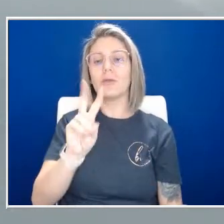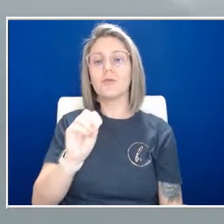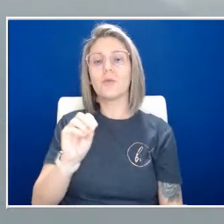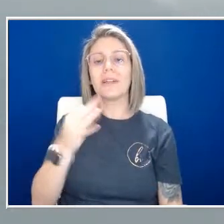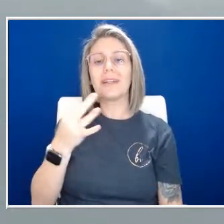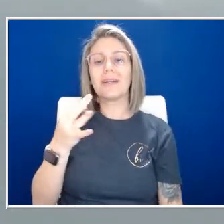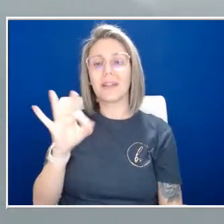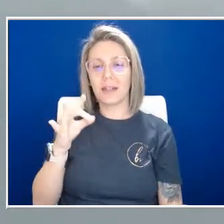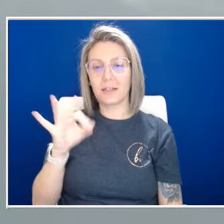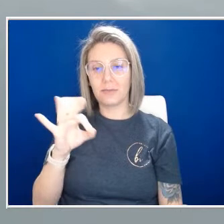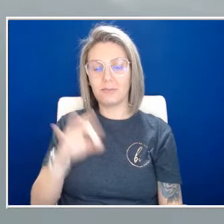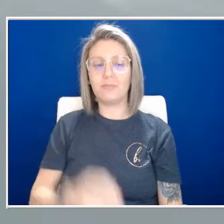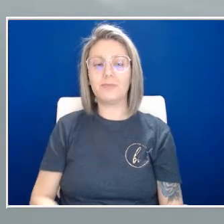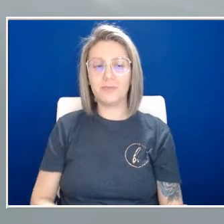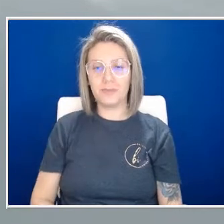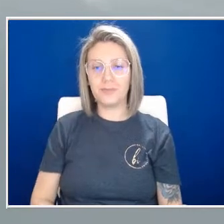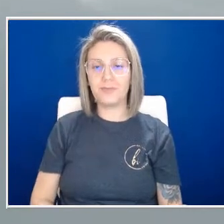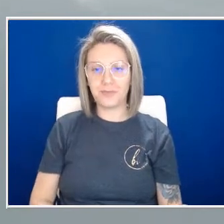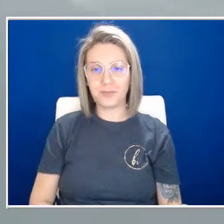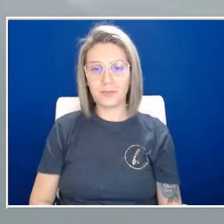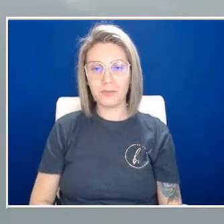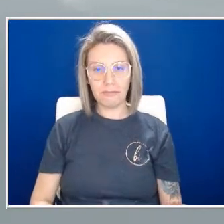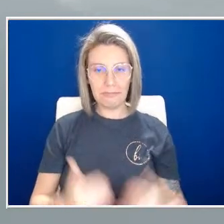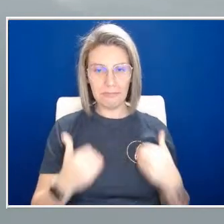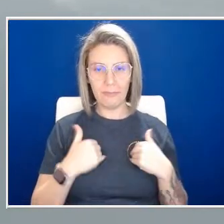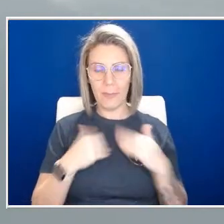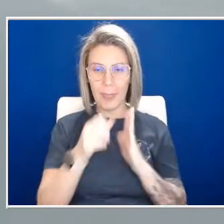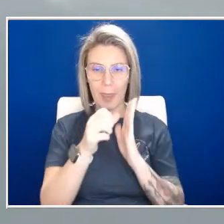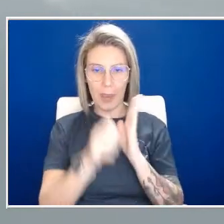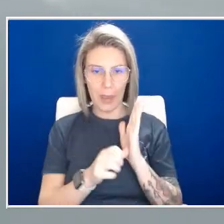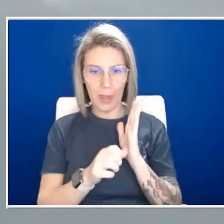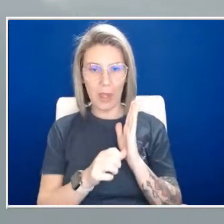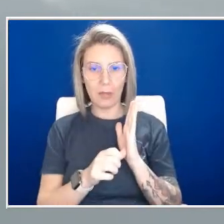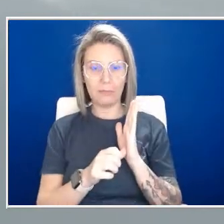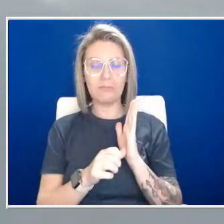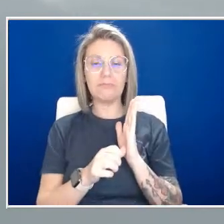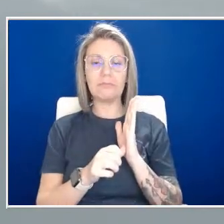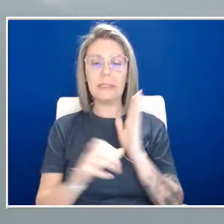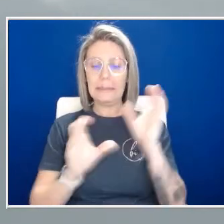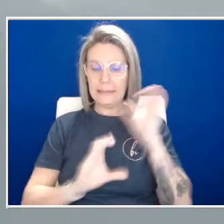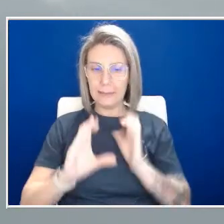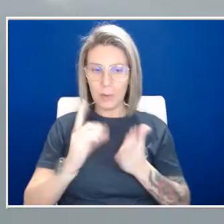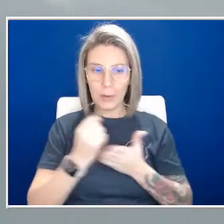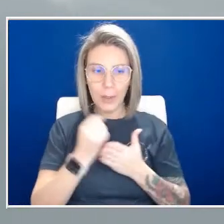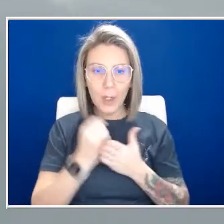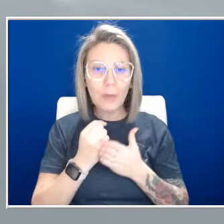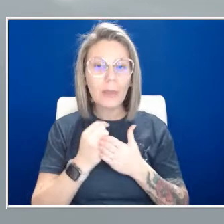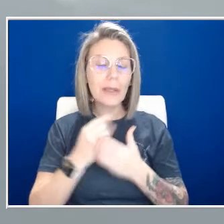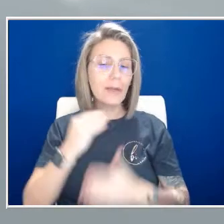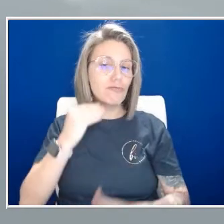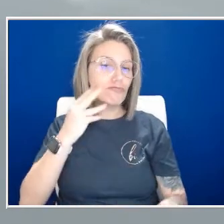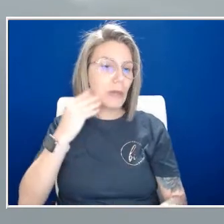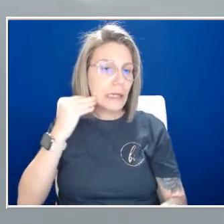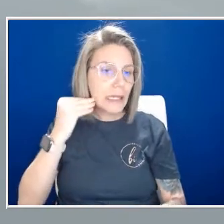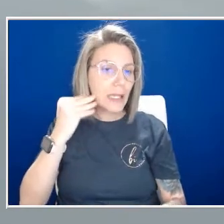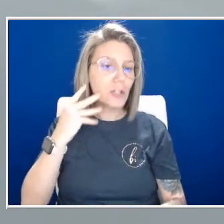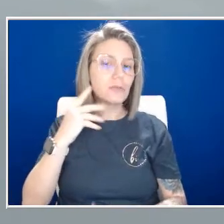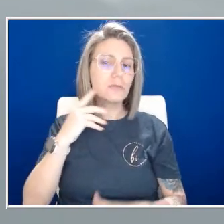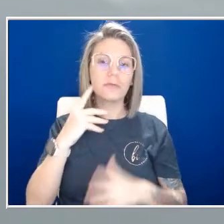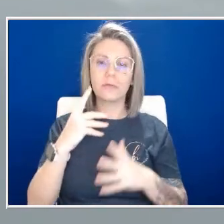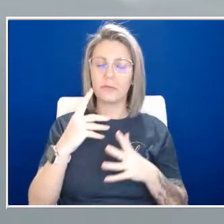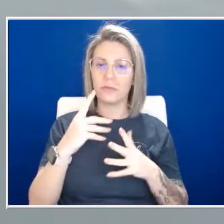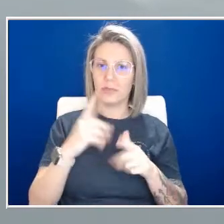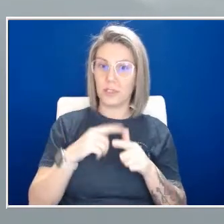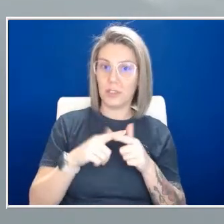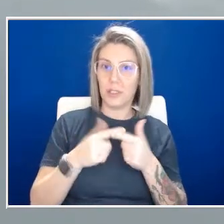I had the surgery, chemo radiation, and then for some reason it came externally on